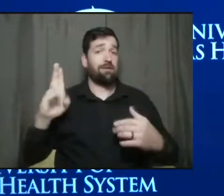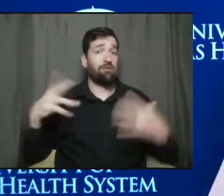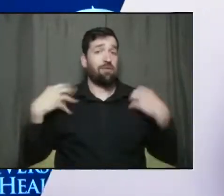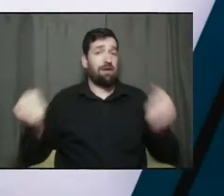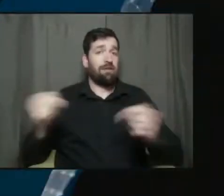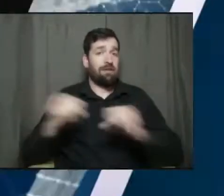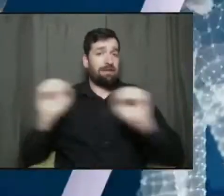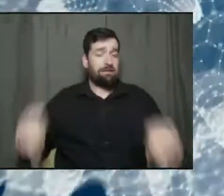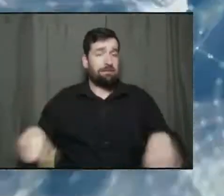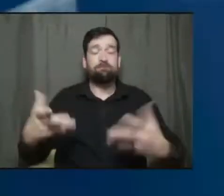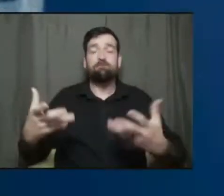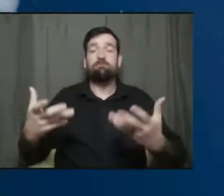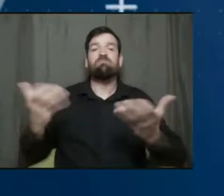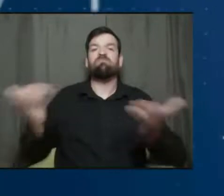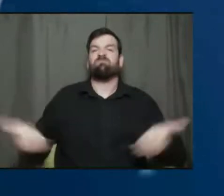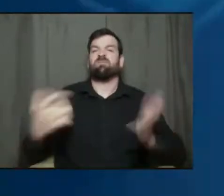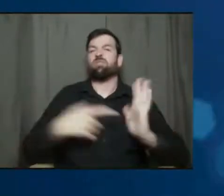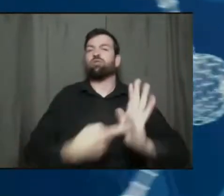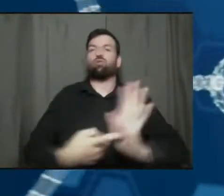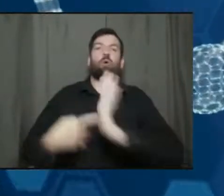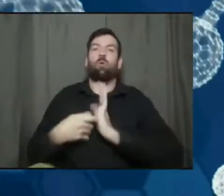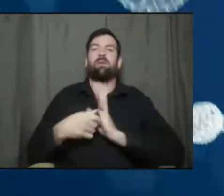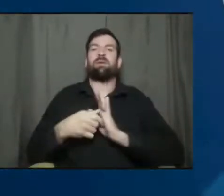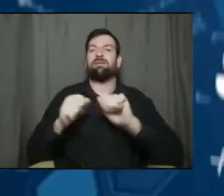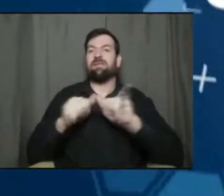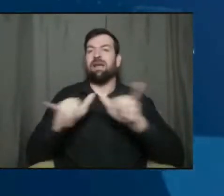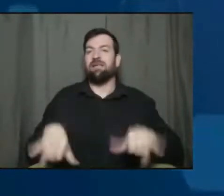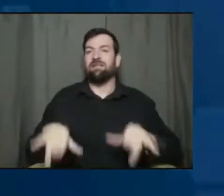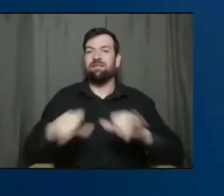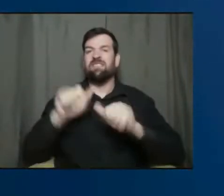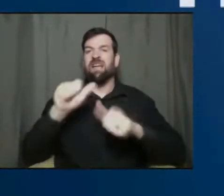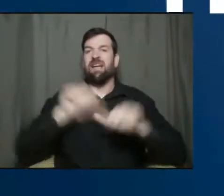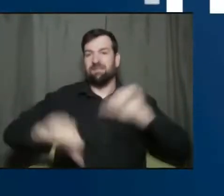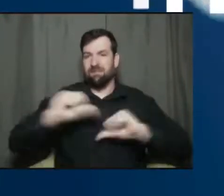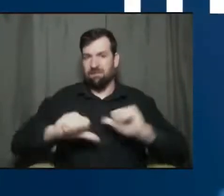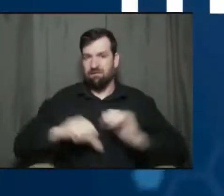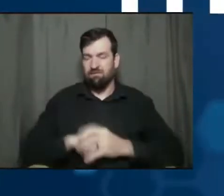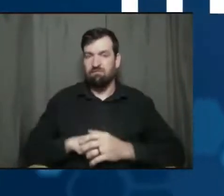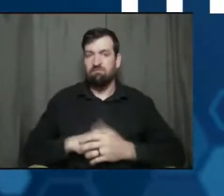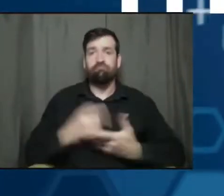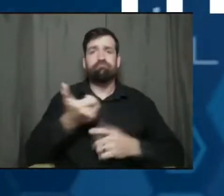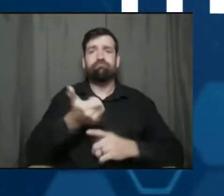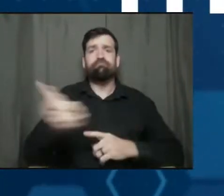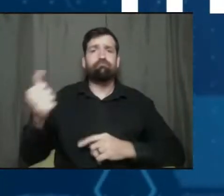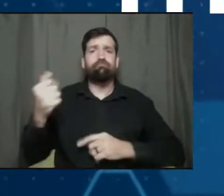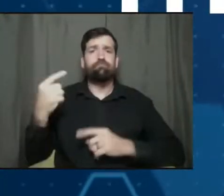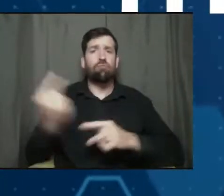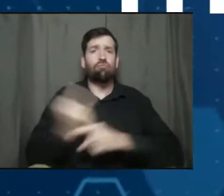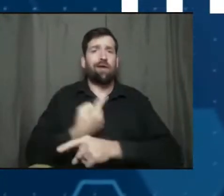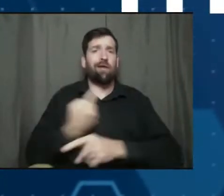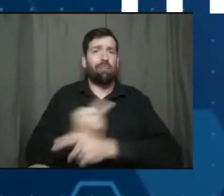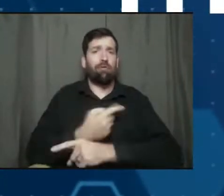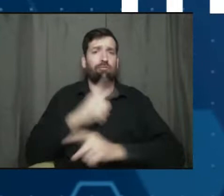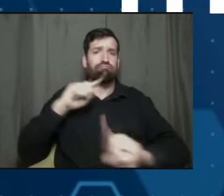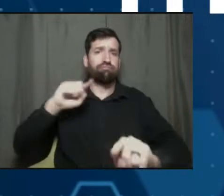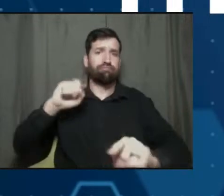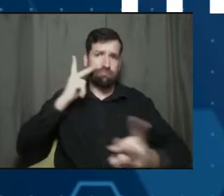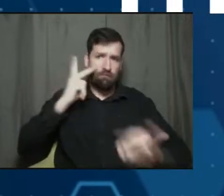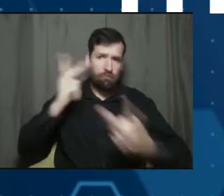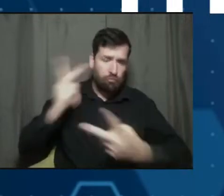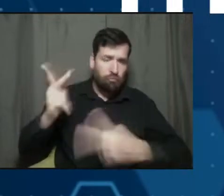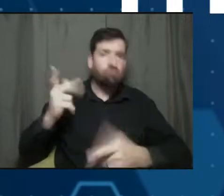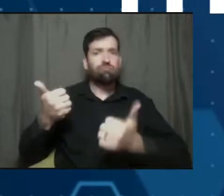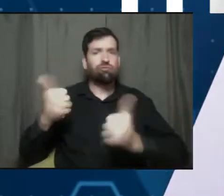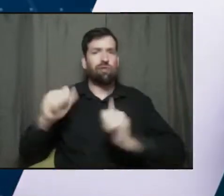Science on Open Mics. I'm so excited about this program. If you're a regular viewer, you know we always try to follow the science. We